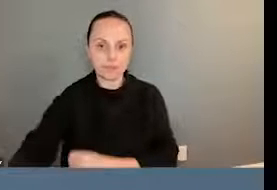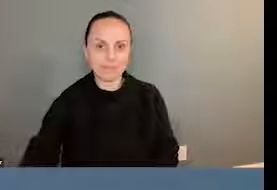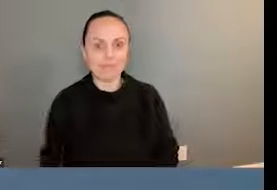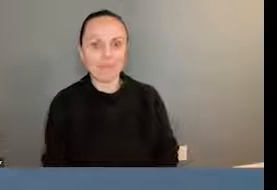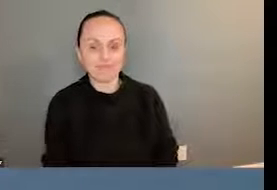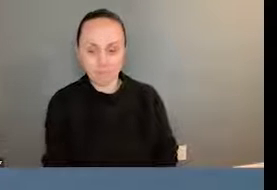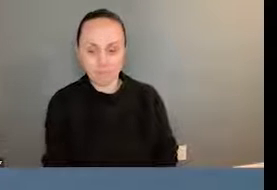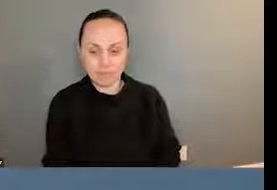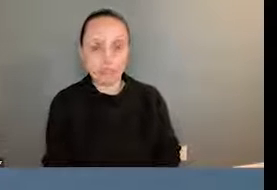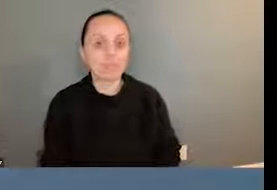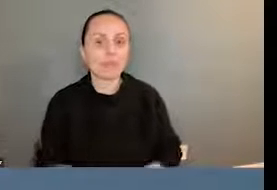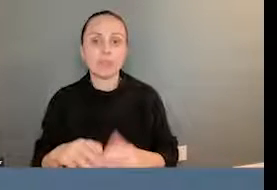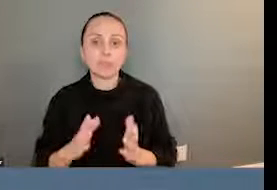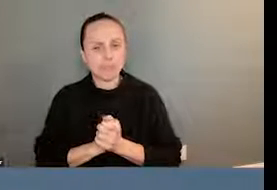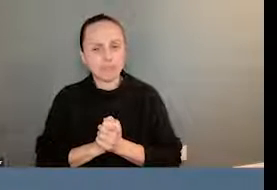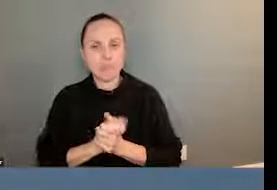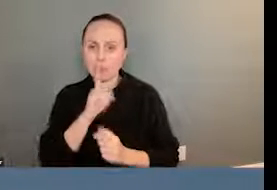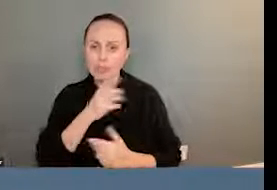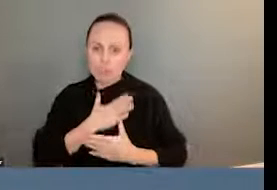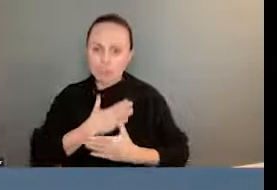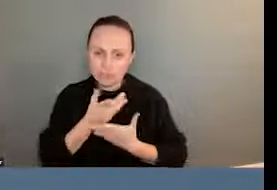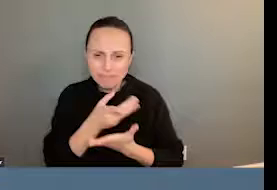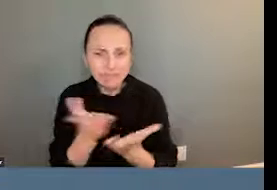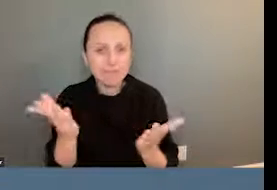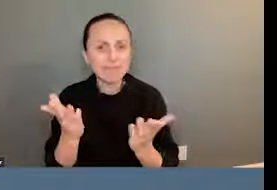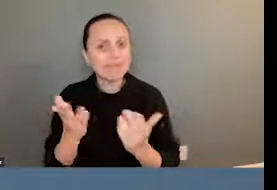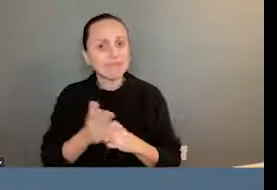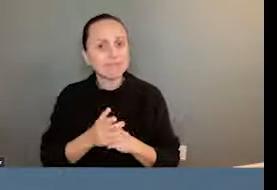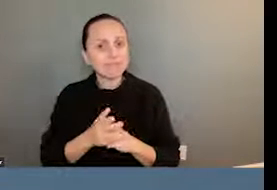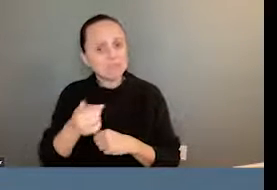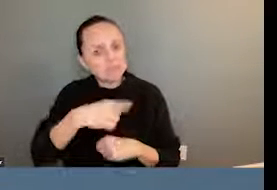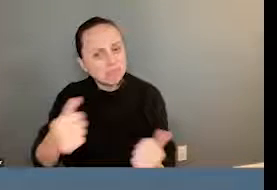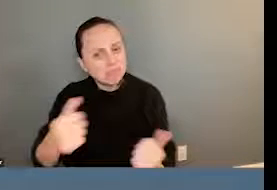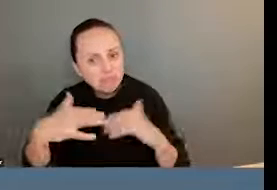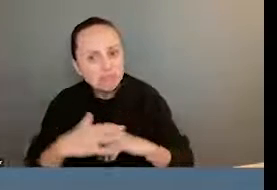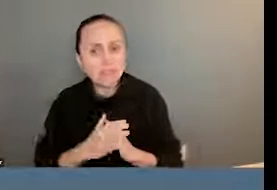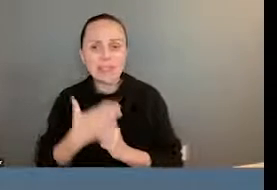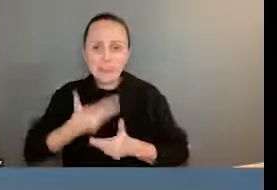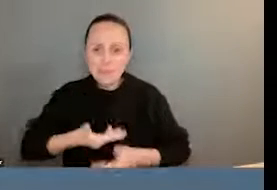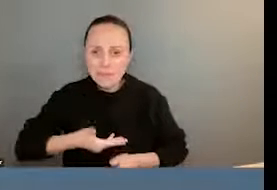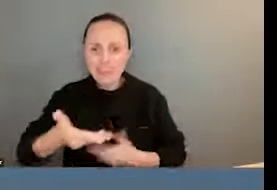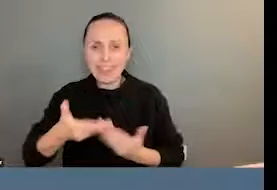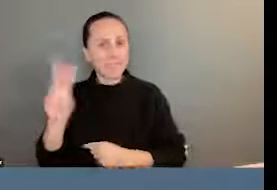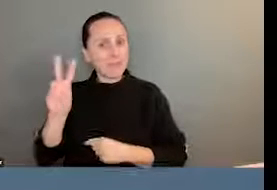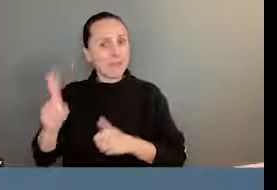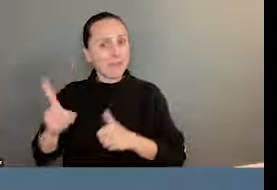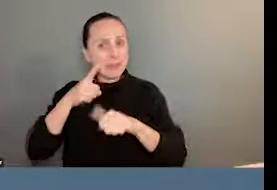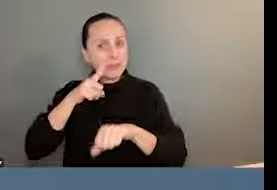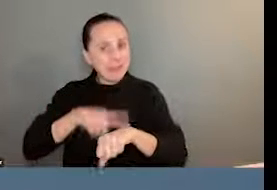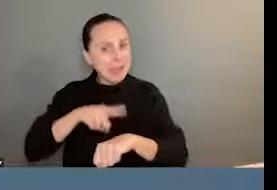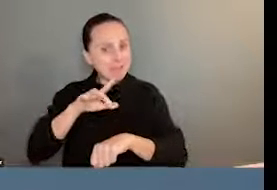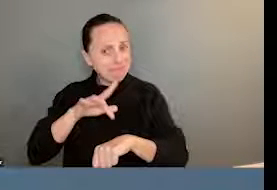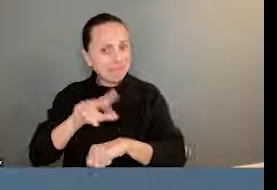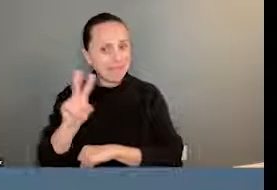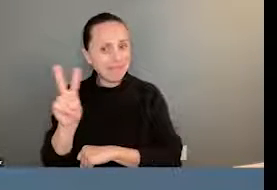First off, I just want to say I really appreciate y'all, appreciate the time. Thank you for bringing me to Vancouver for the first time. It is